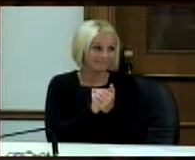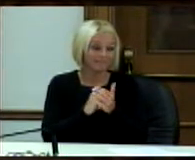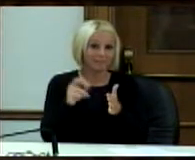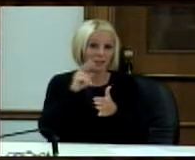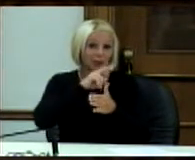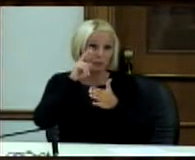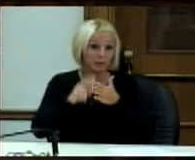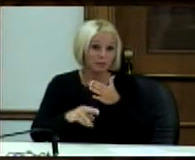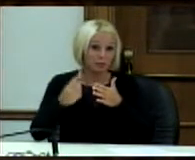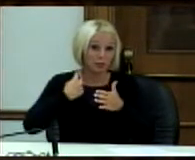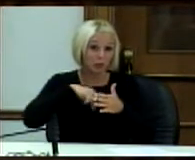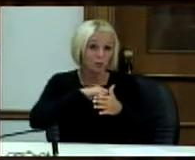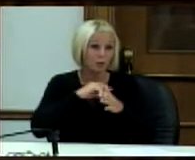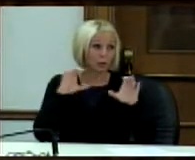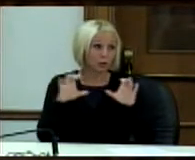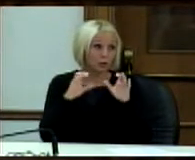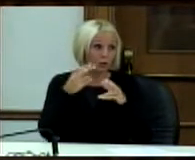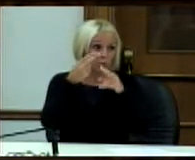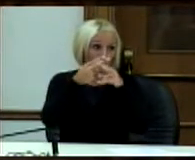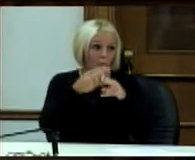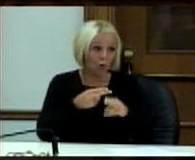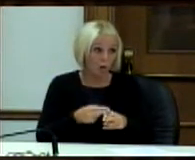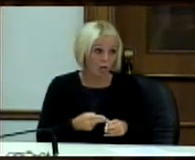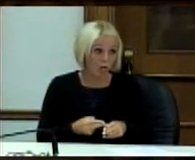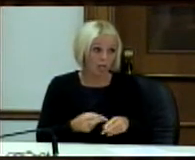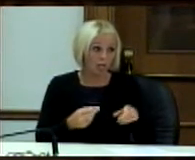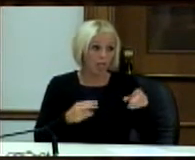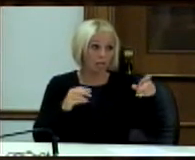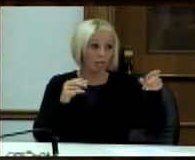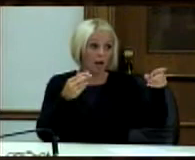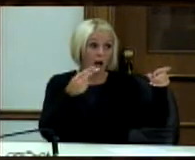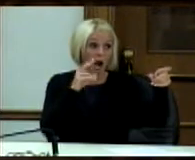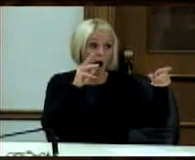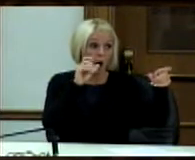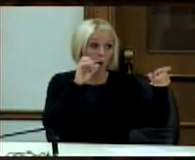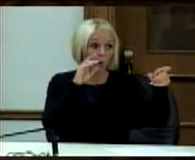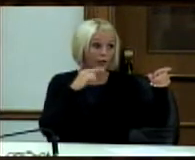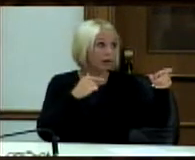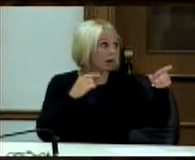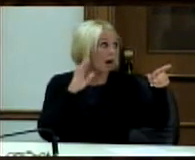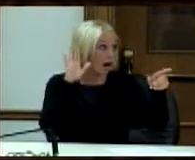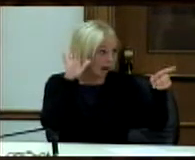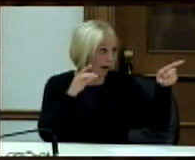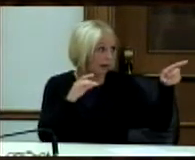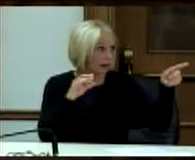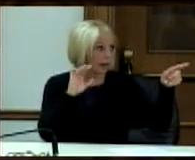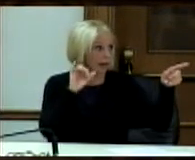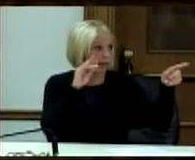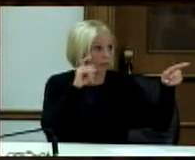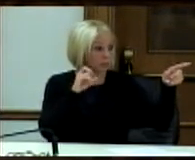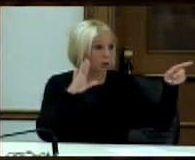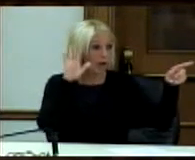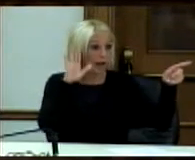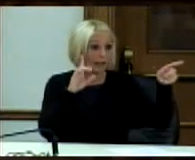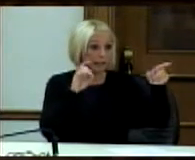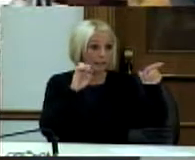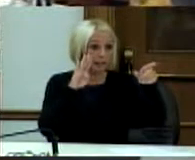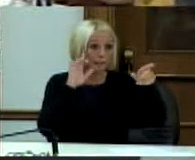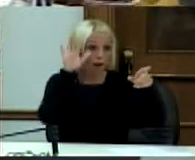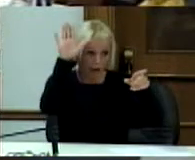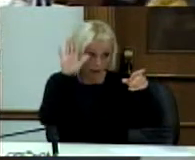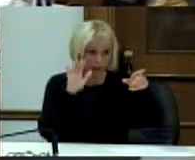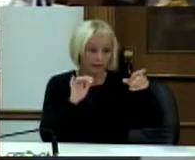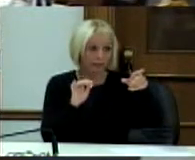These are resolutions, and therefore we need to do a roll call. Please, Mr. Clerk. I will vote aye. Tom Casper, Aye. Deb Davis,